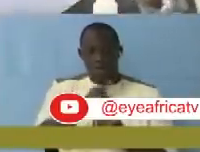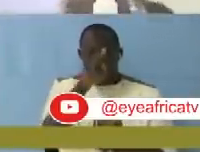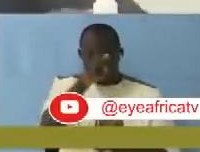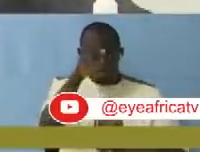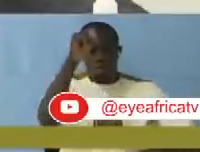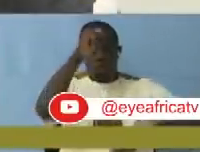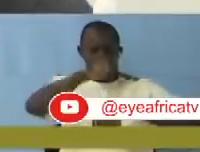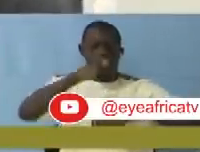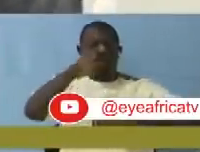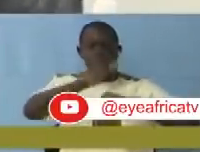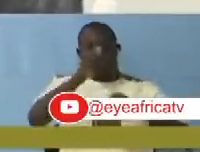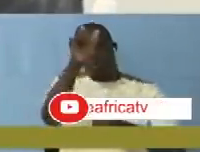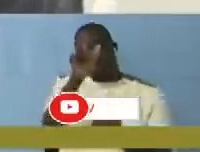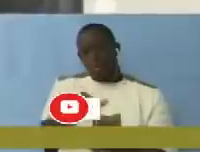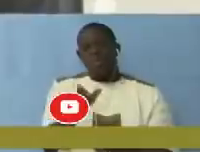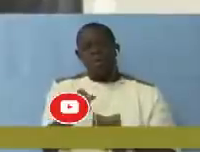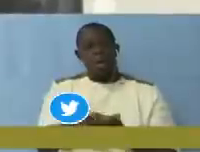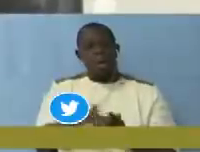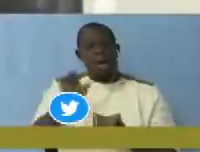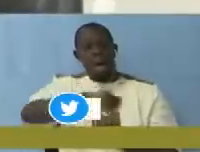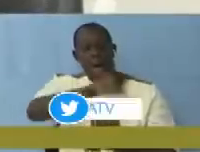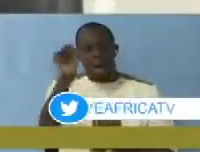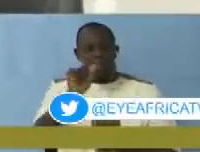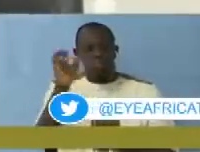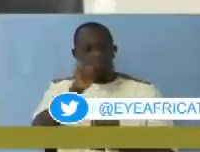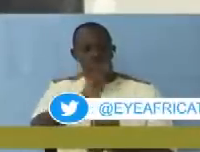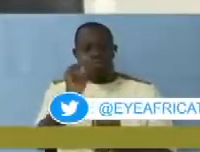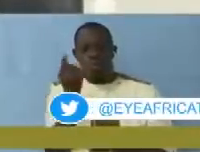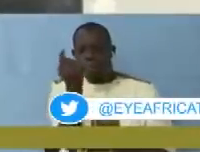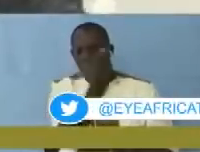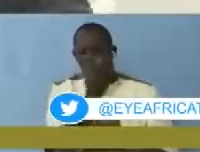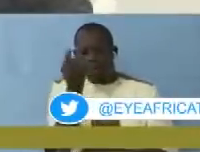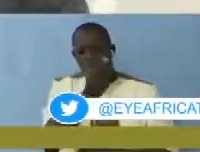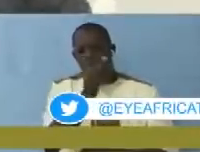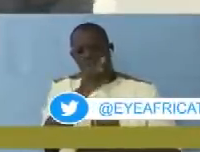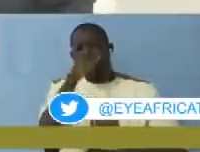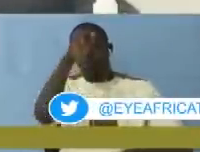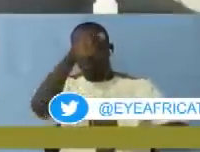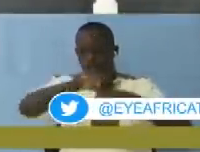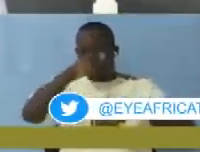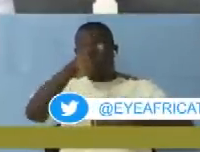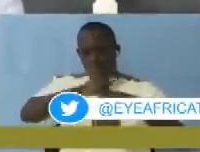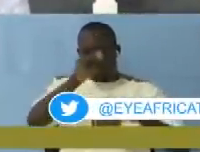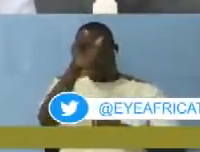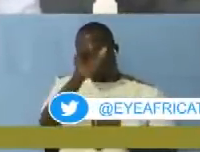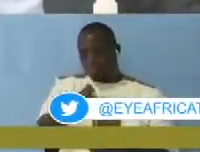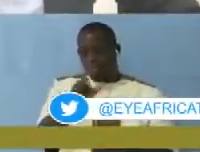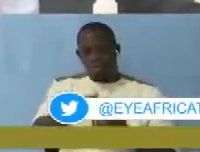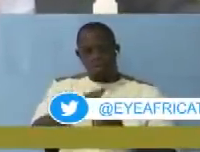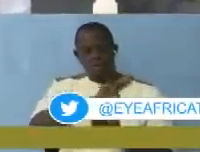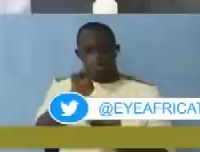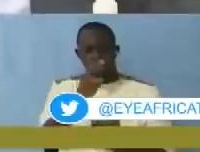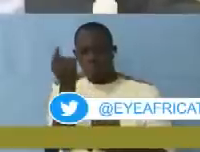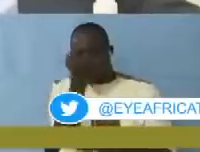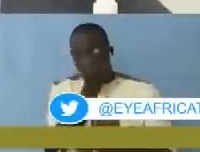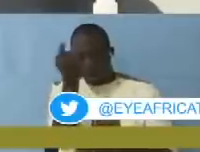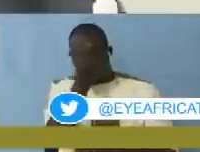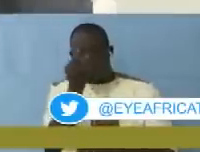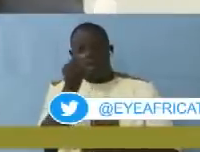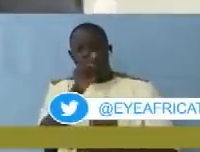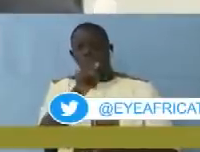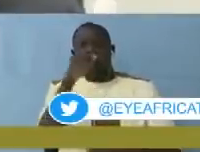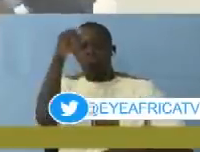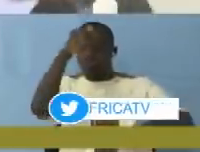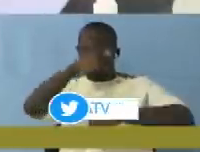him. seni ko ya tajire ya And not only did you torture him, ko ya tajire ya la dron not only did you torture